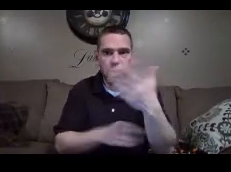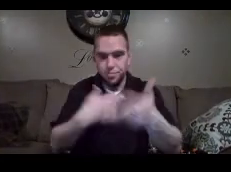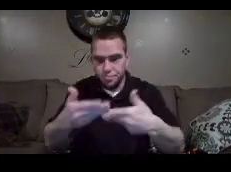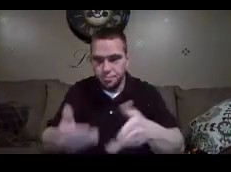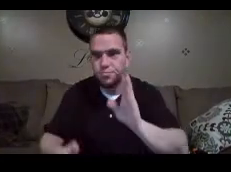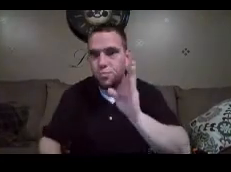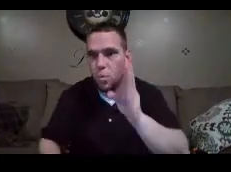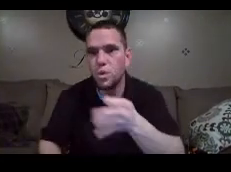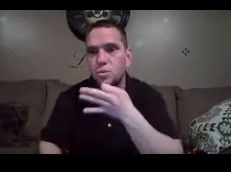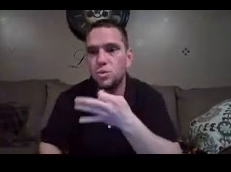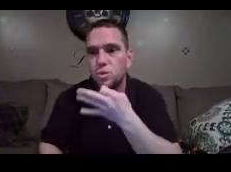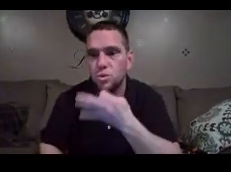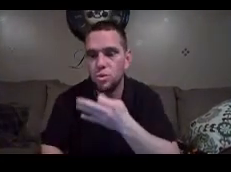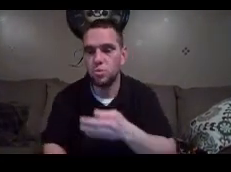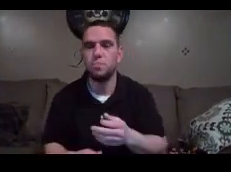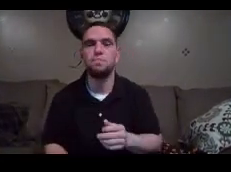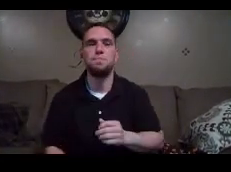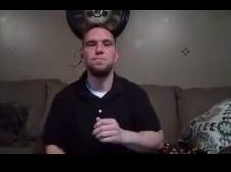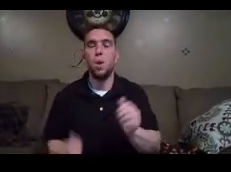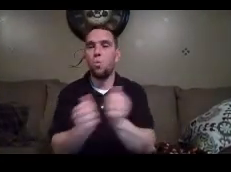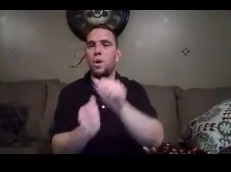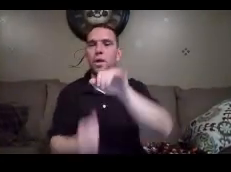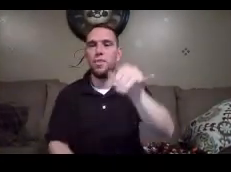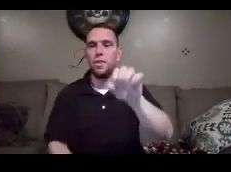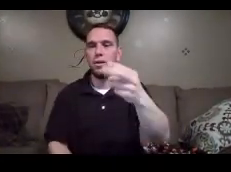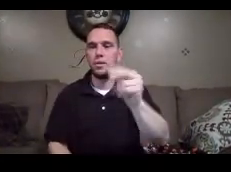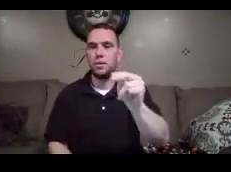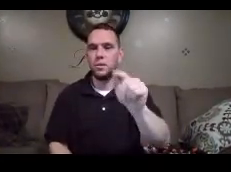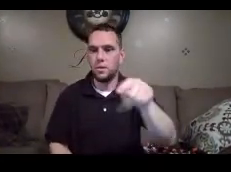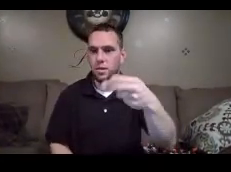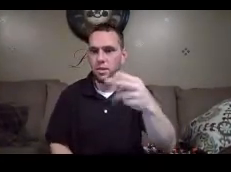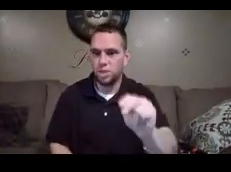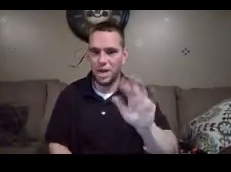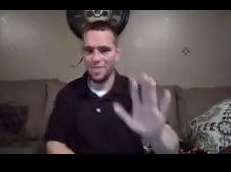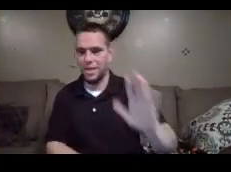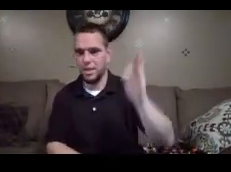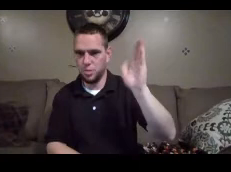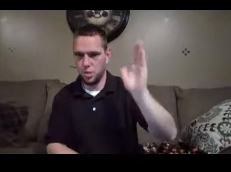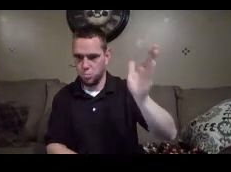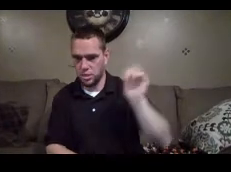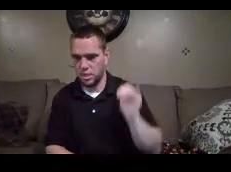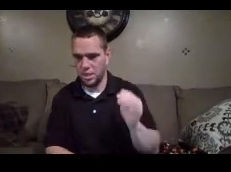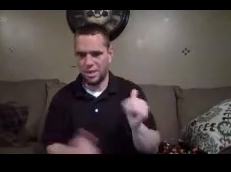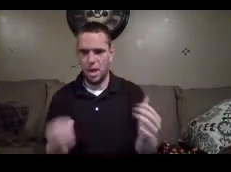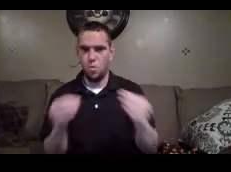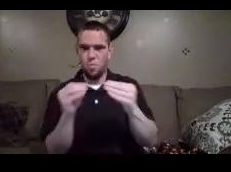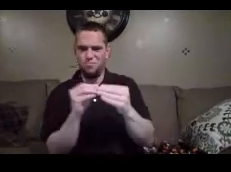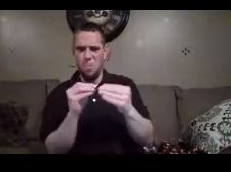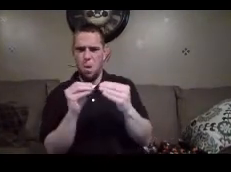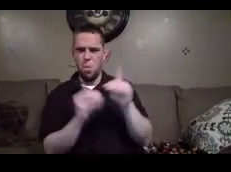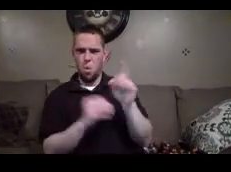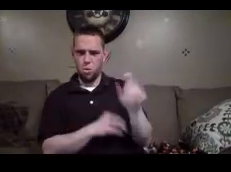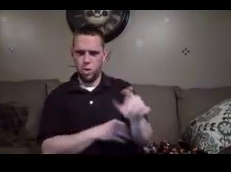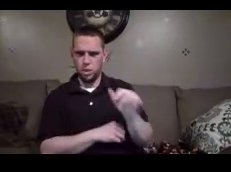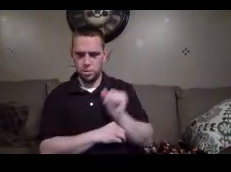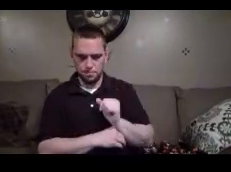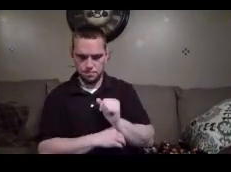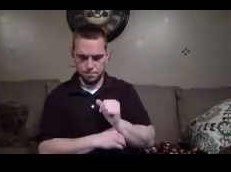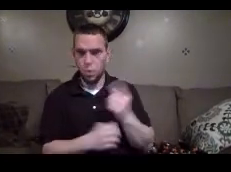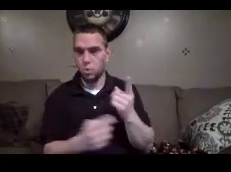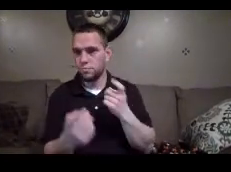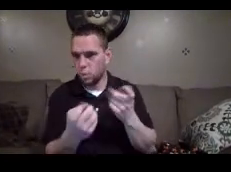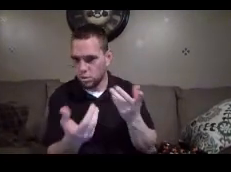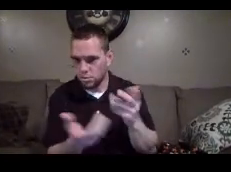Jonathan's presentation. But let me ask just a couple more questions, it looks like. Let's